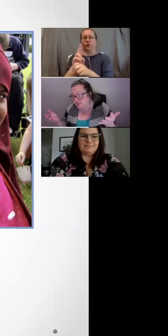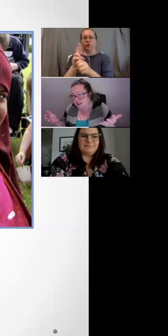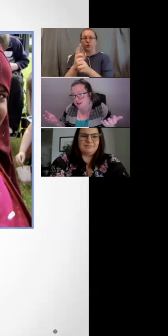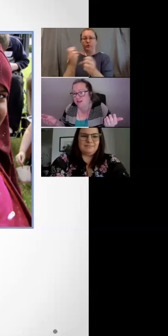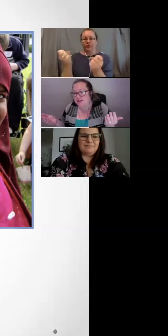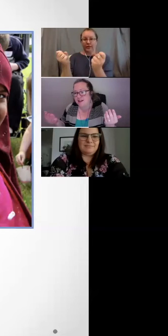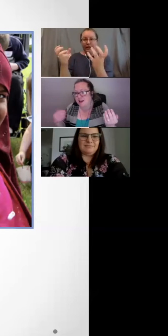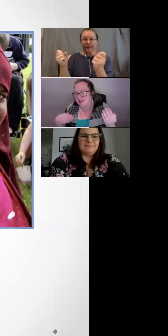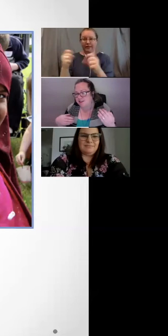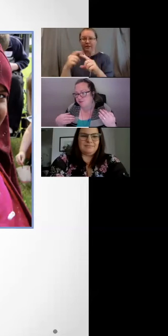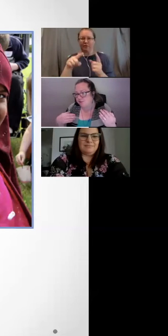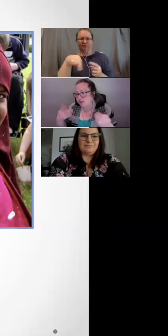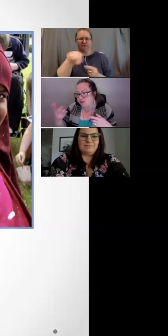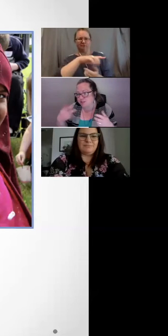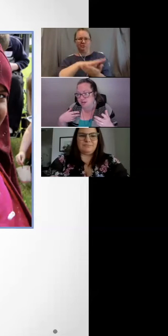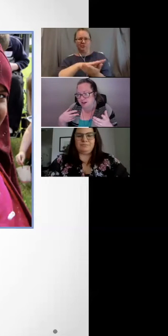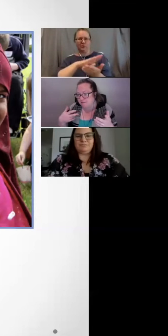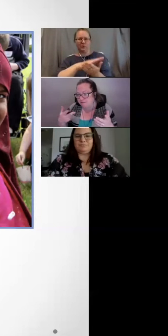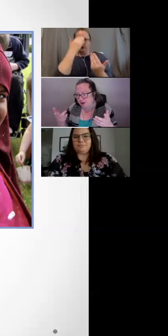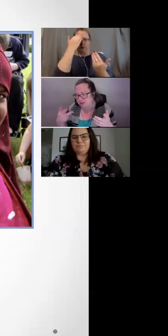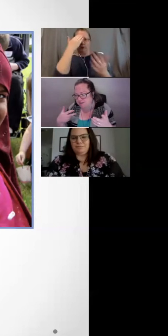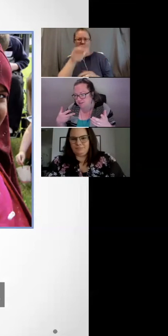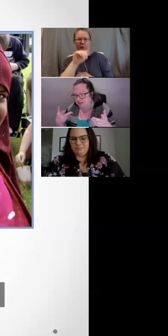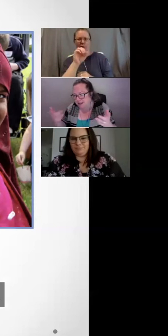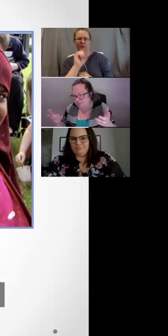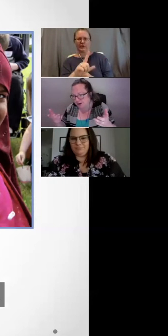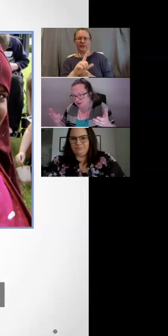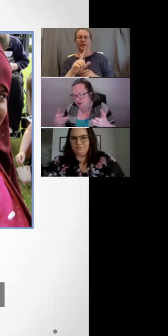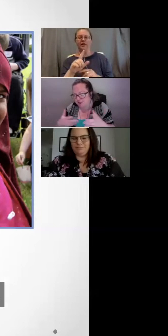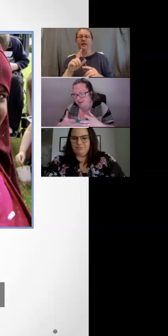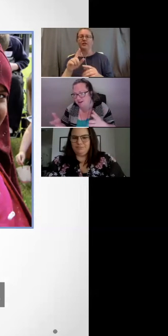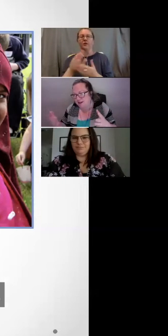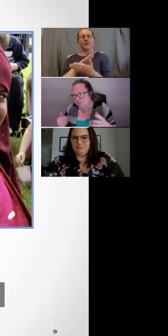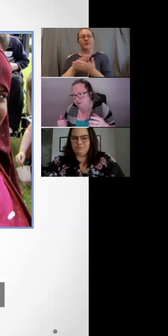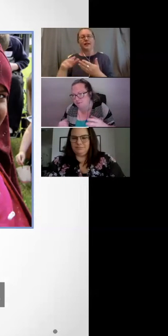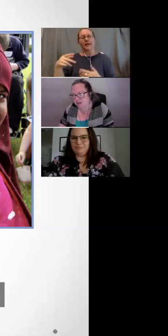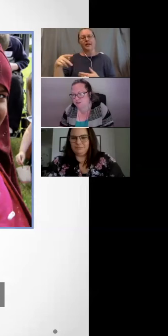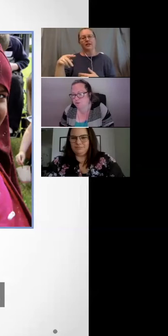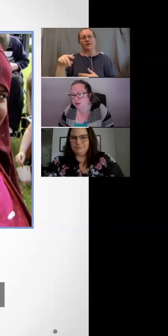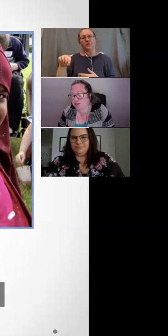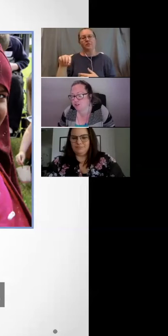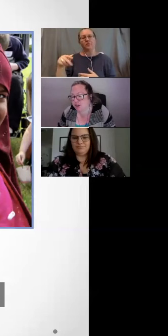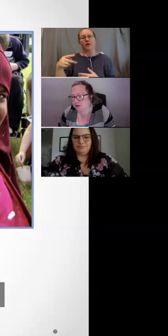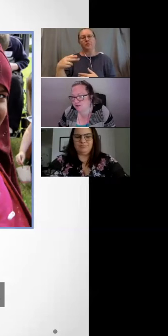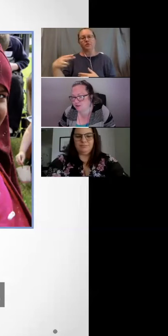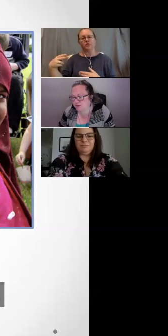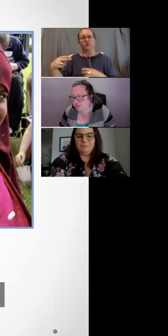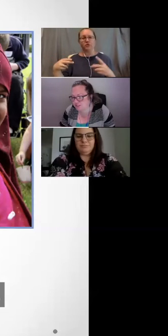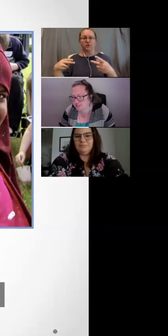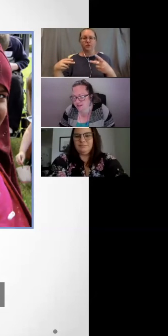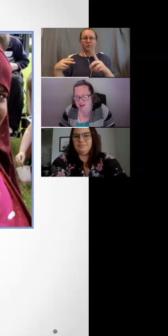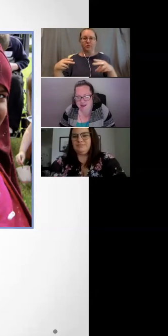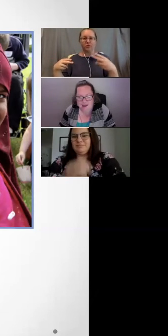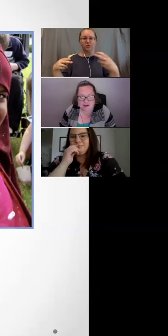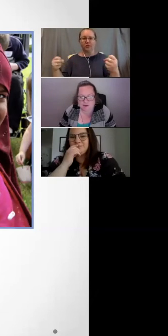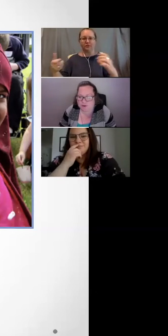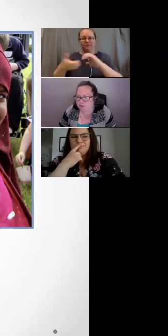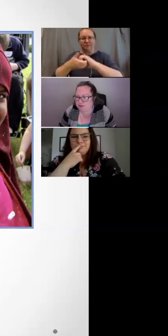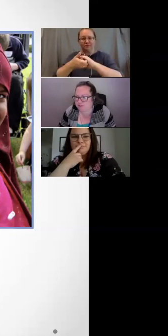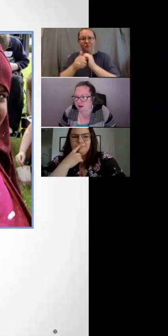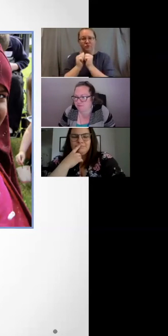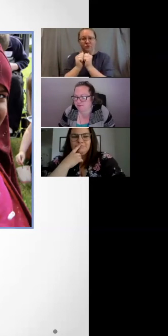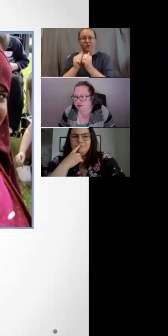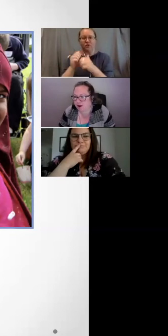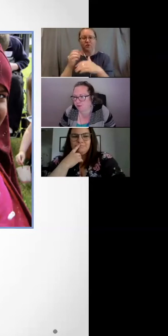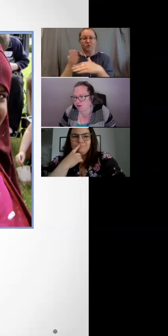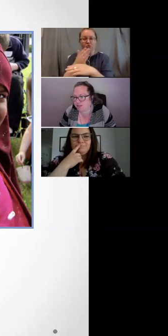know ASL. I think it's really good to have us collaborate at that IEP meeting so we can share our resources. And I know that